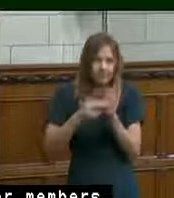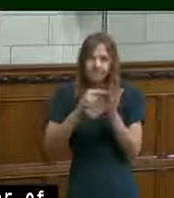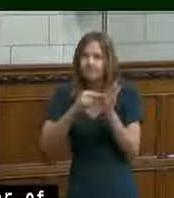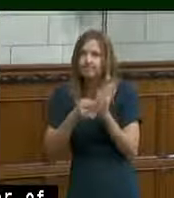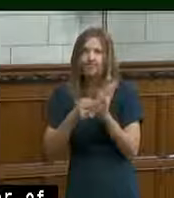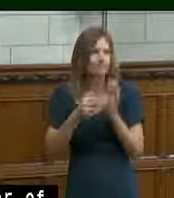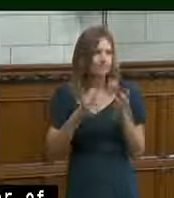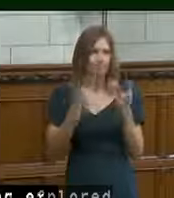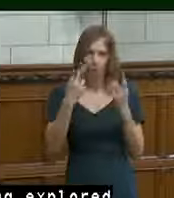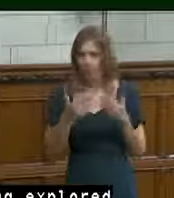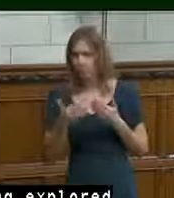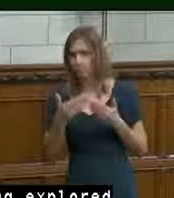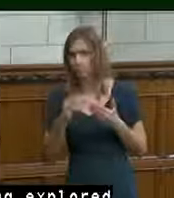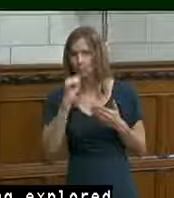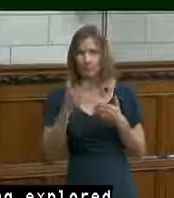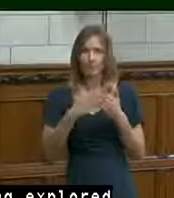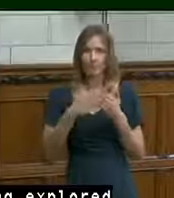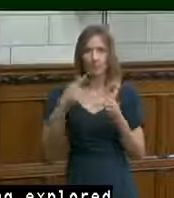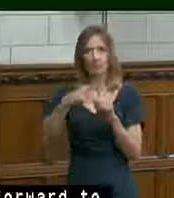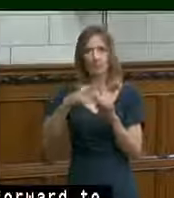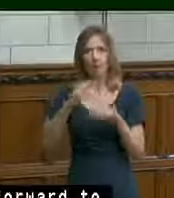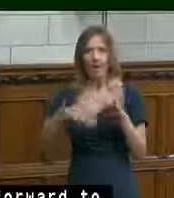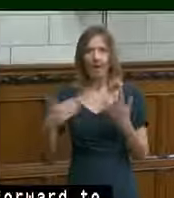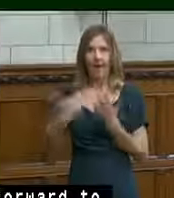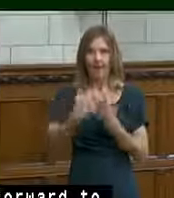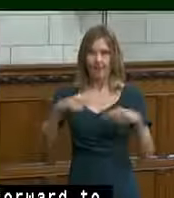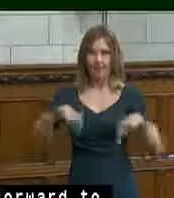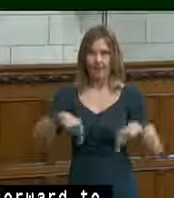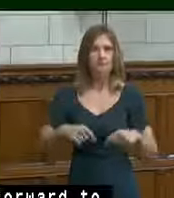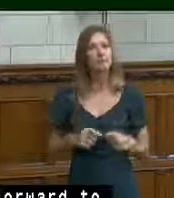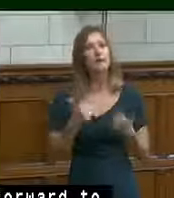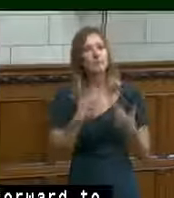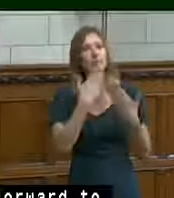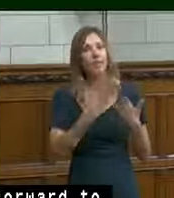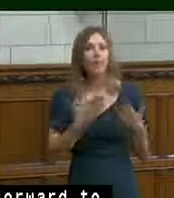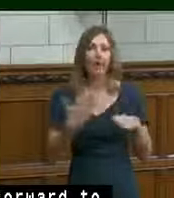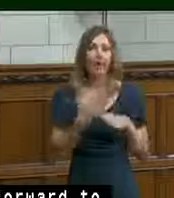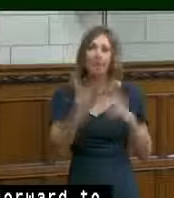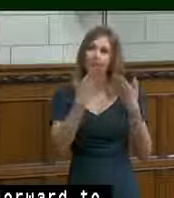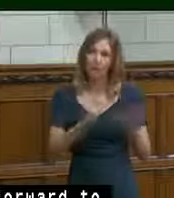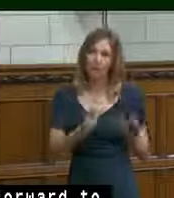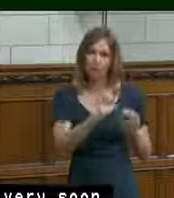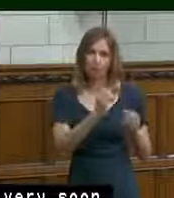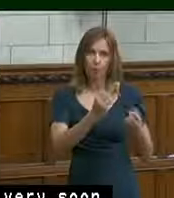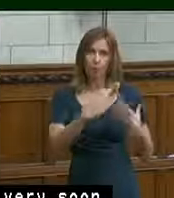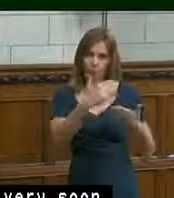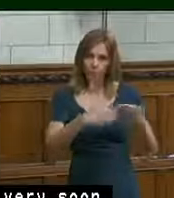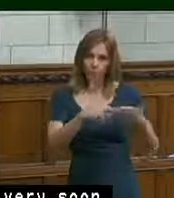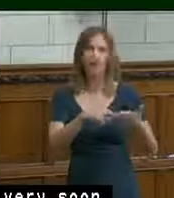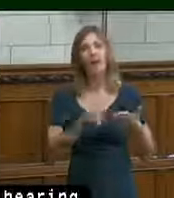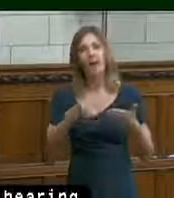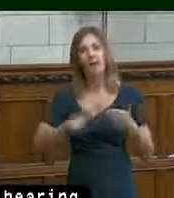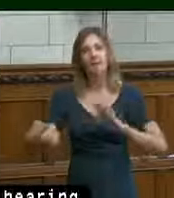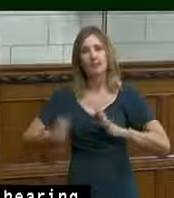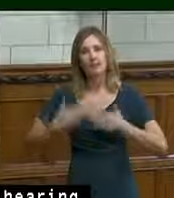positive news very soon. I'm grateful to Action on Hearing Loss for their briefing and to Sign Health also. In